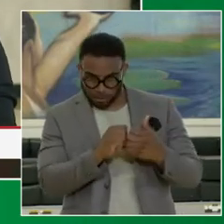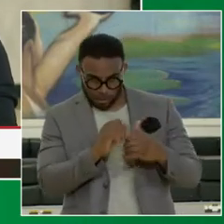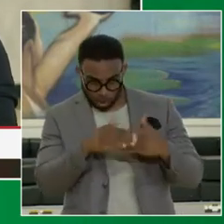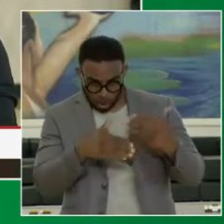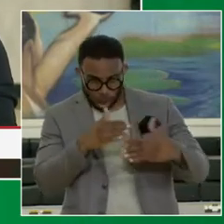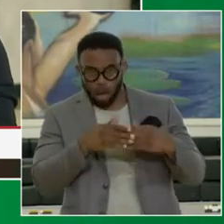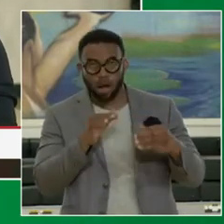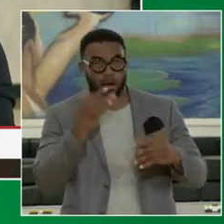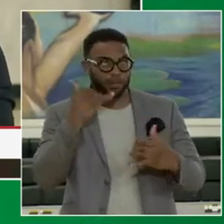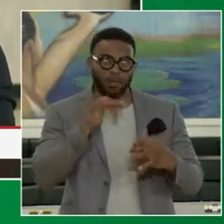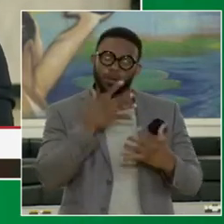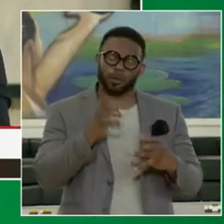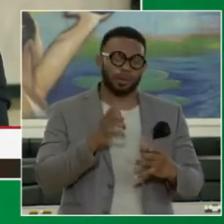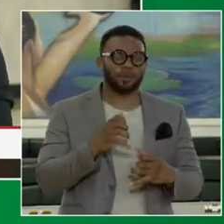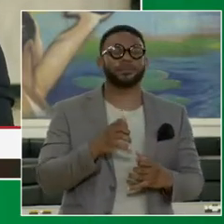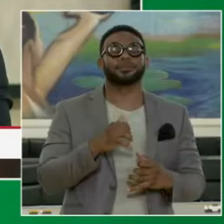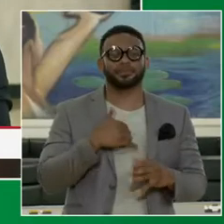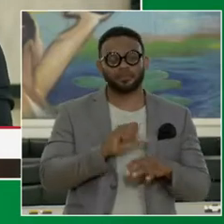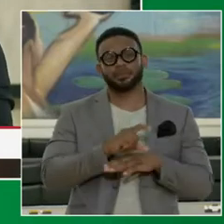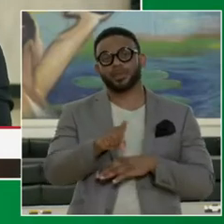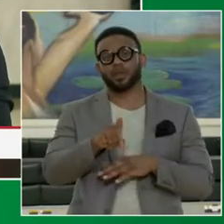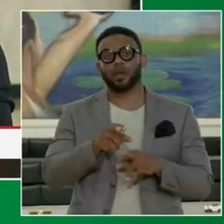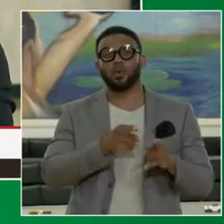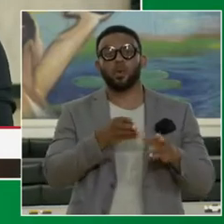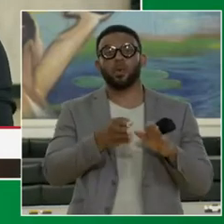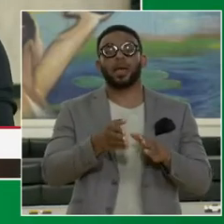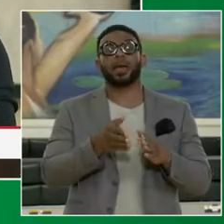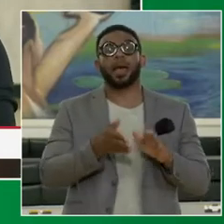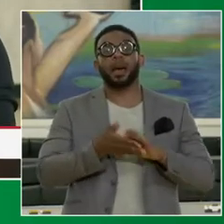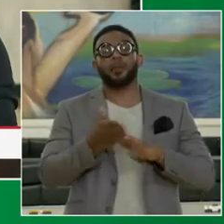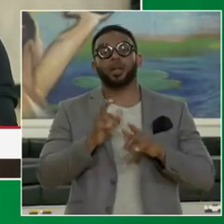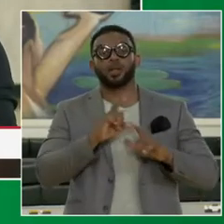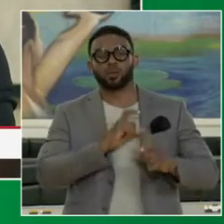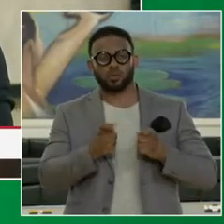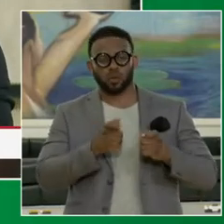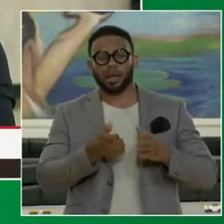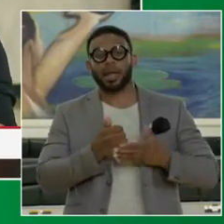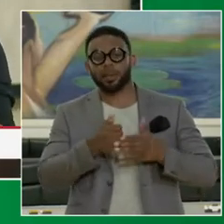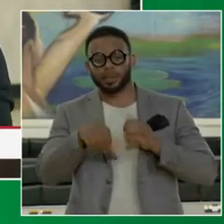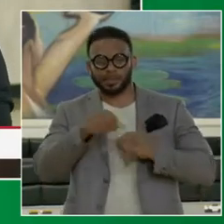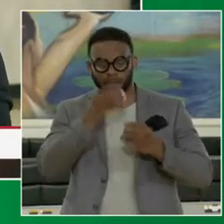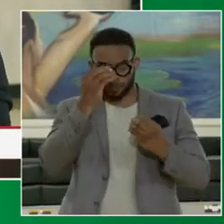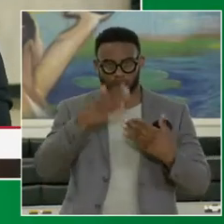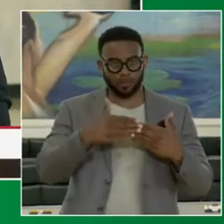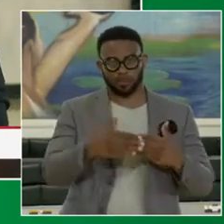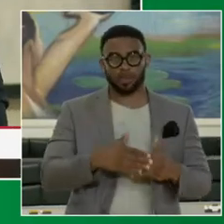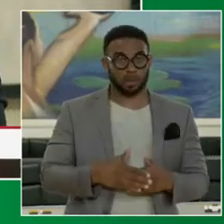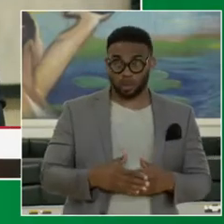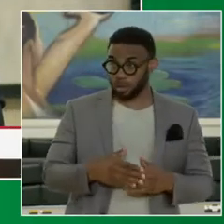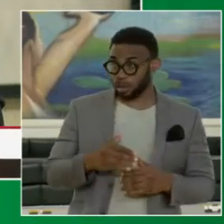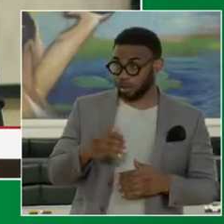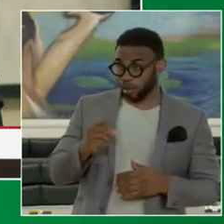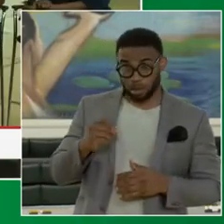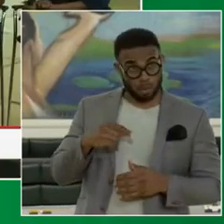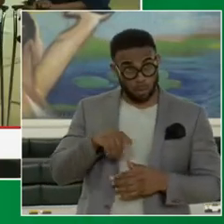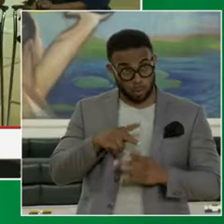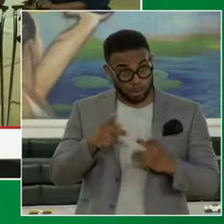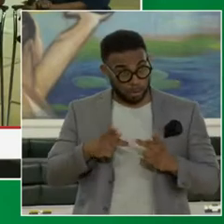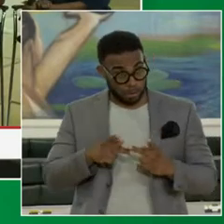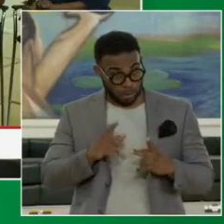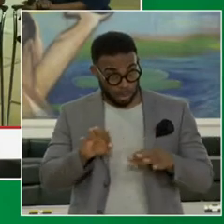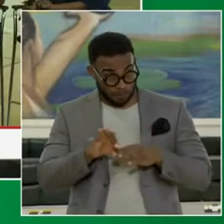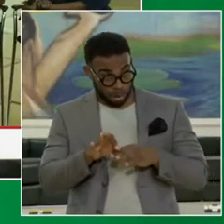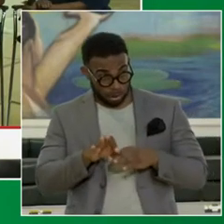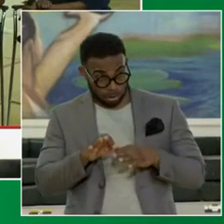their own. If they still don't want that, then we can deploy out a roadway operation patrol to them to help them exchange information and move on. And do those positions, does that